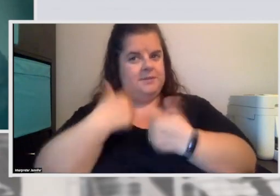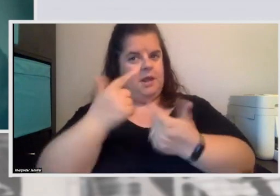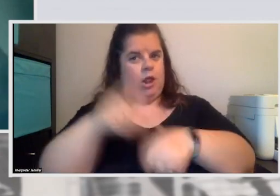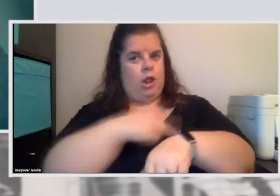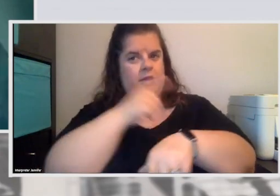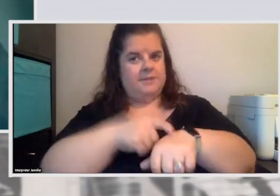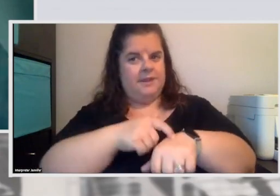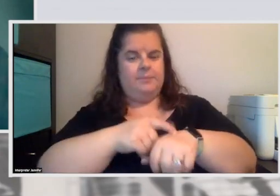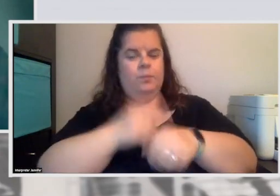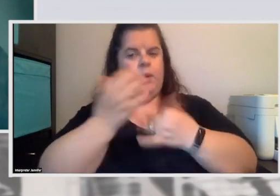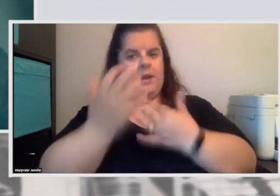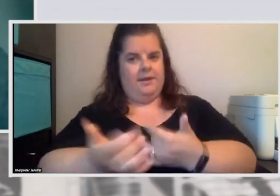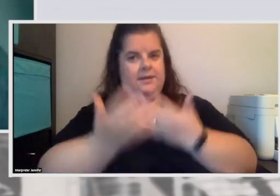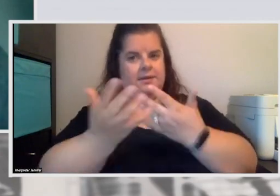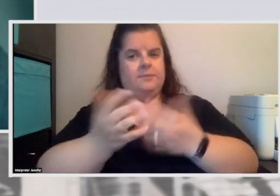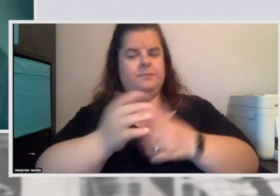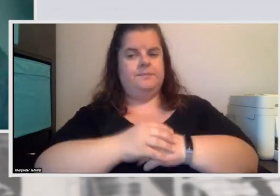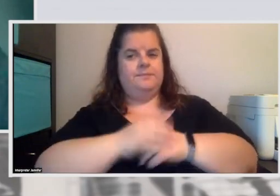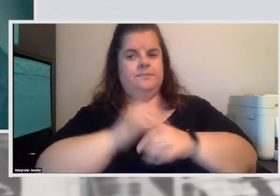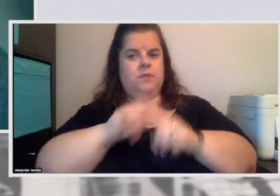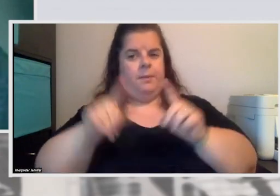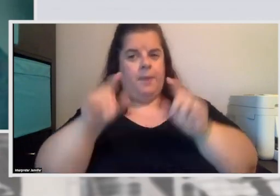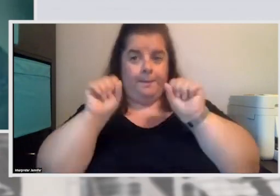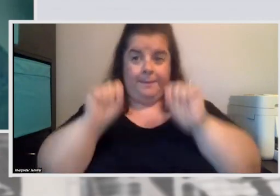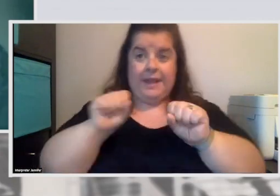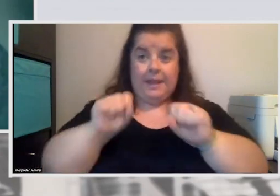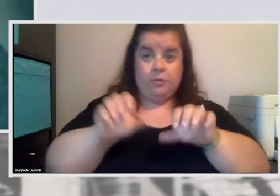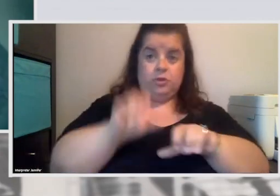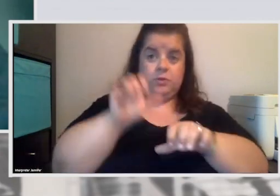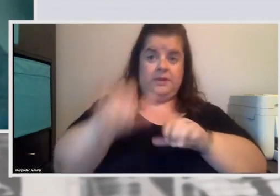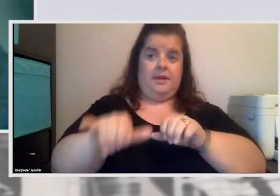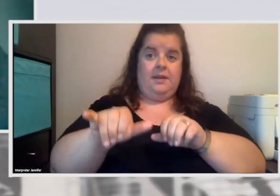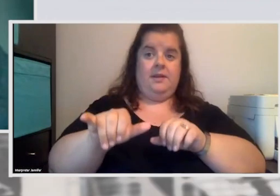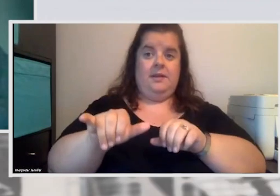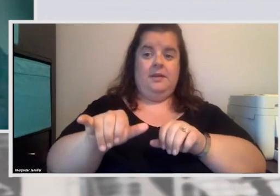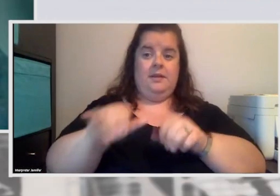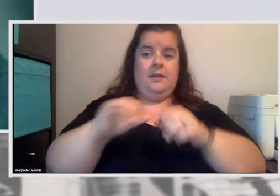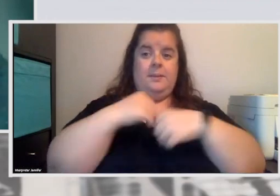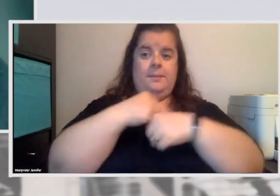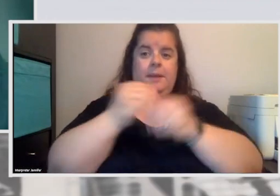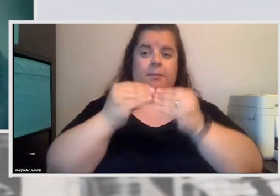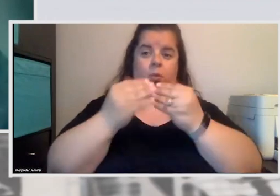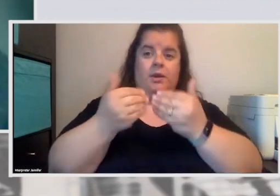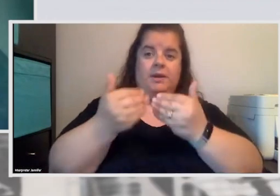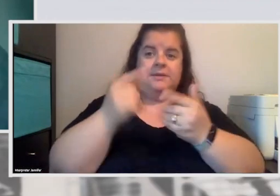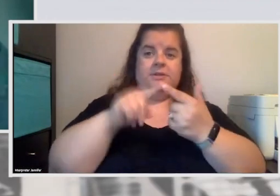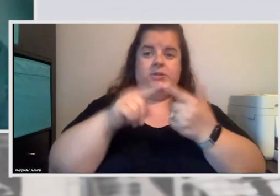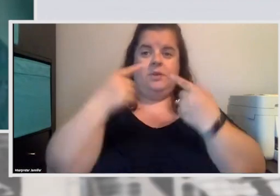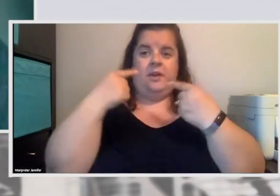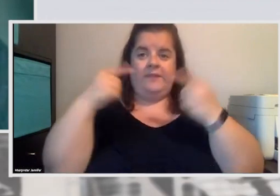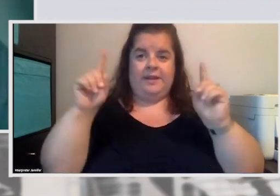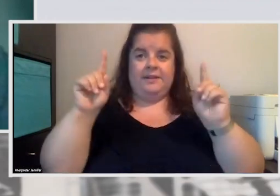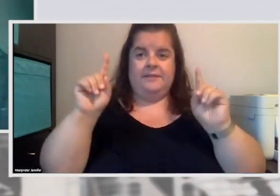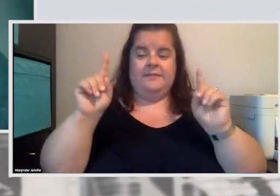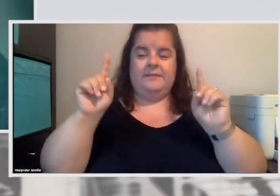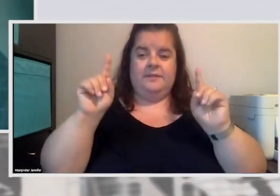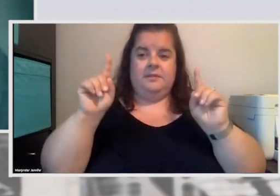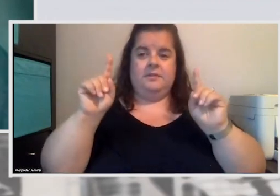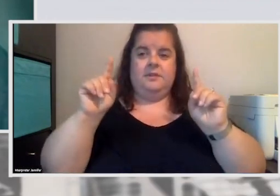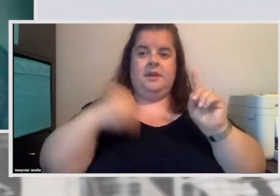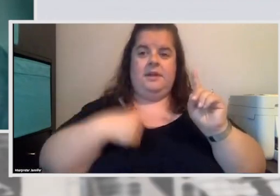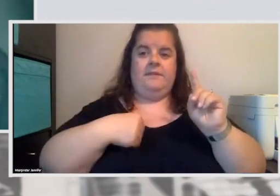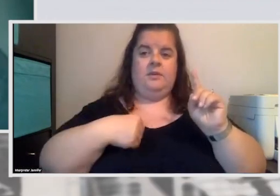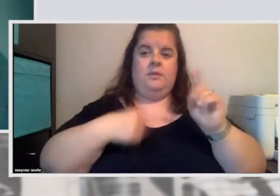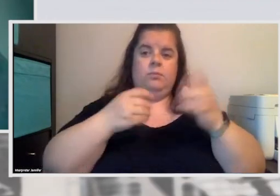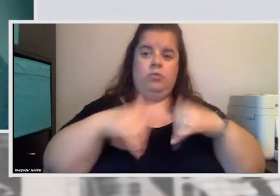But being able to do that will make it much easier for us to effectively get a property